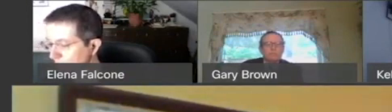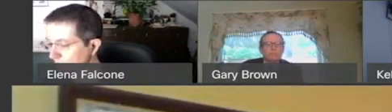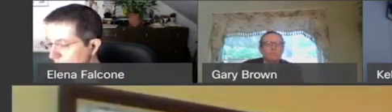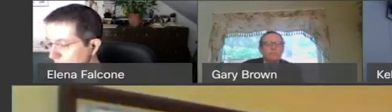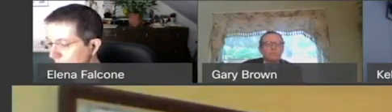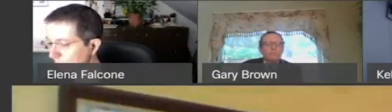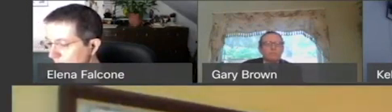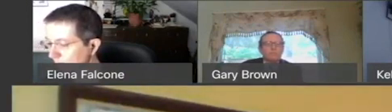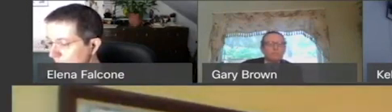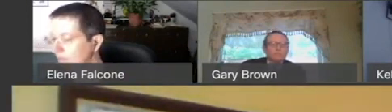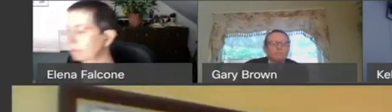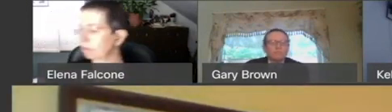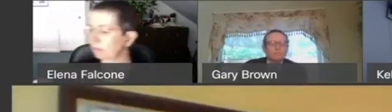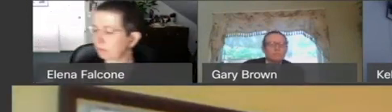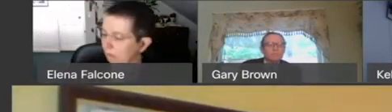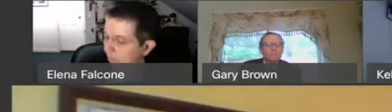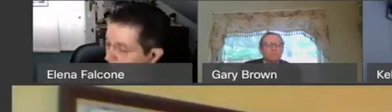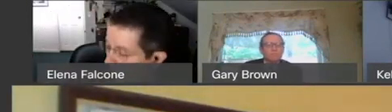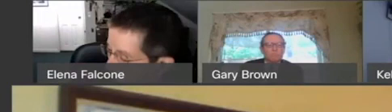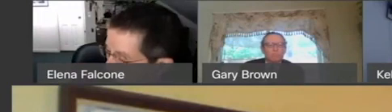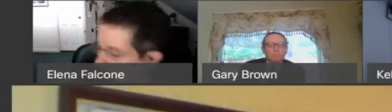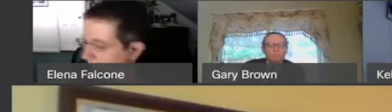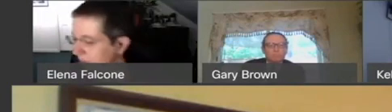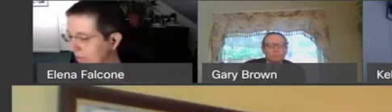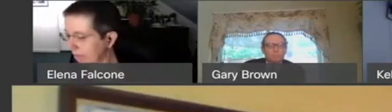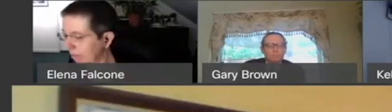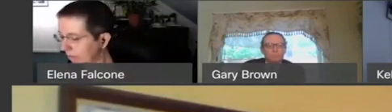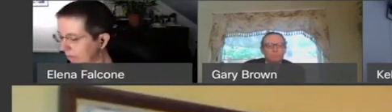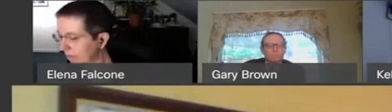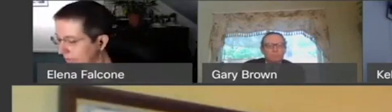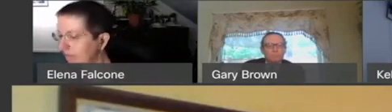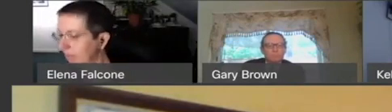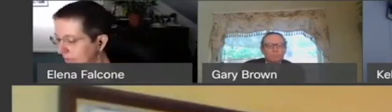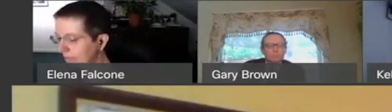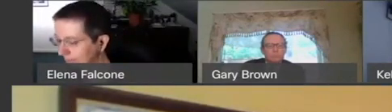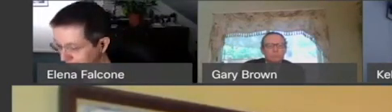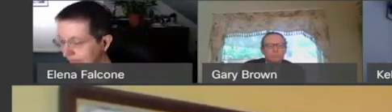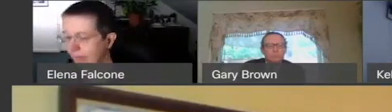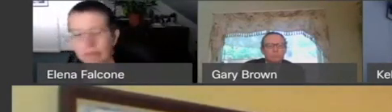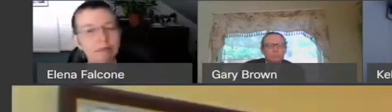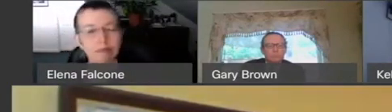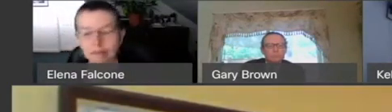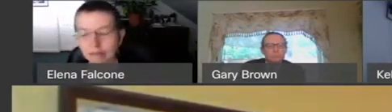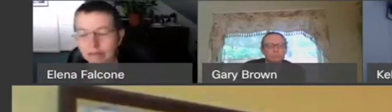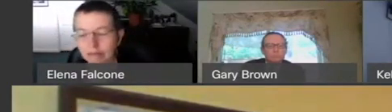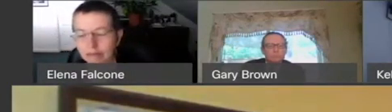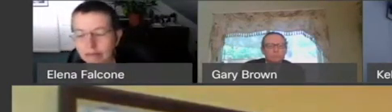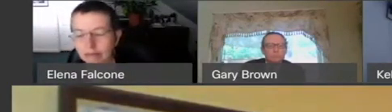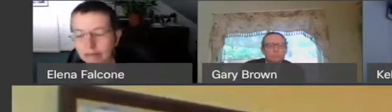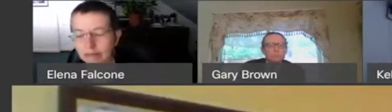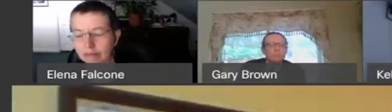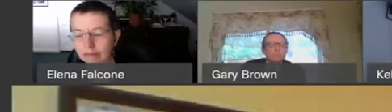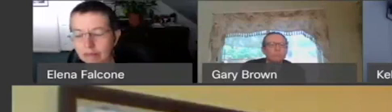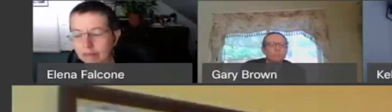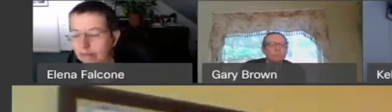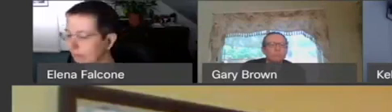this glove. Now you can gently pull the other glove over this glove and you have a nice little package